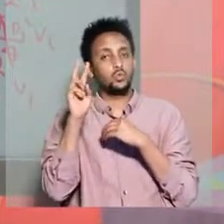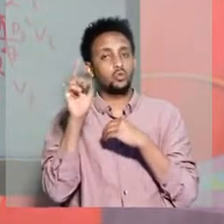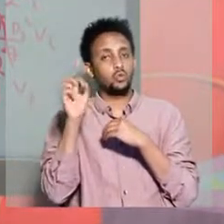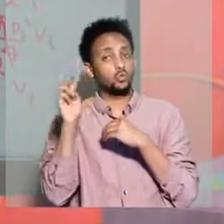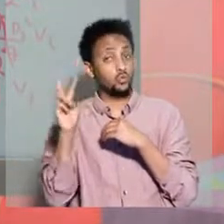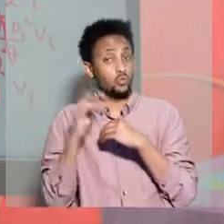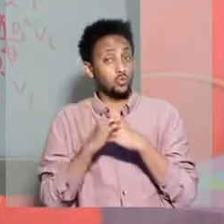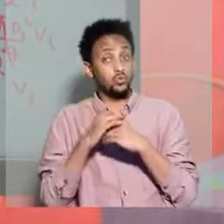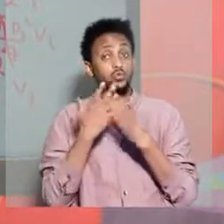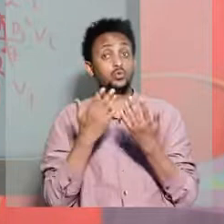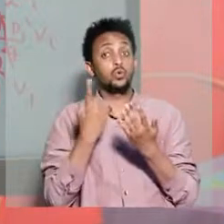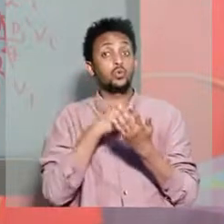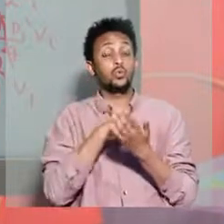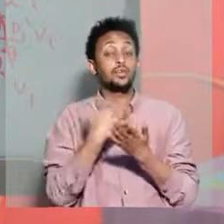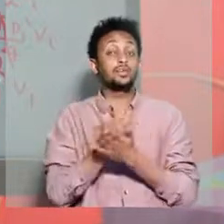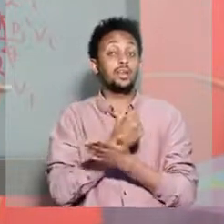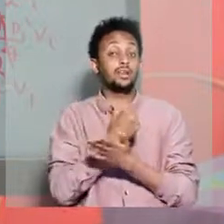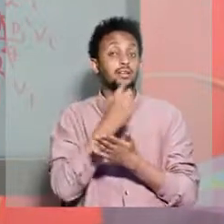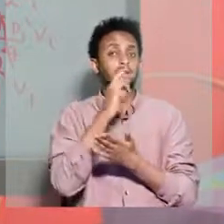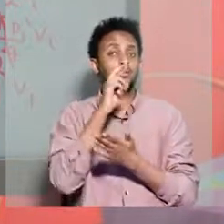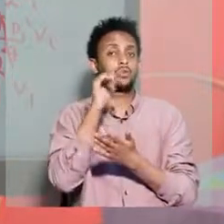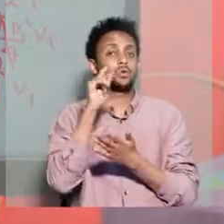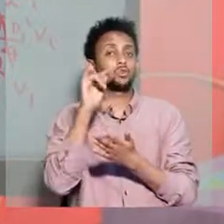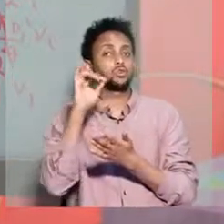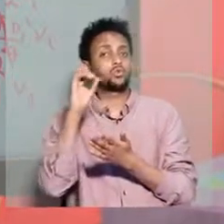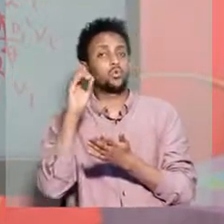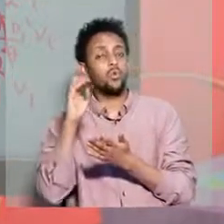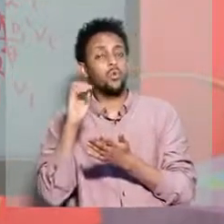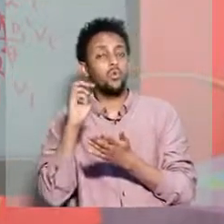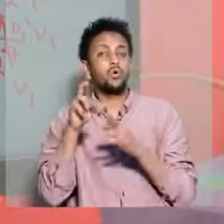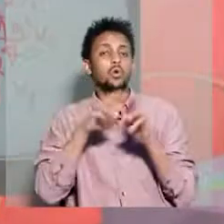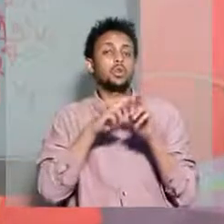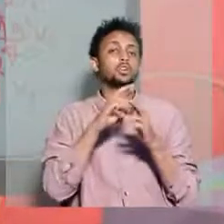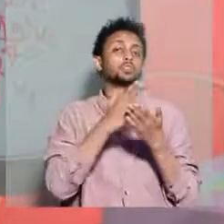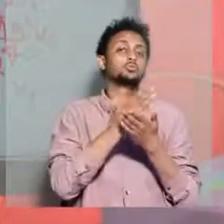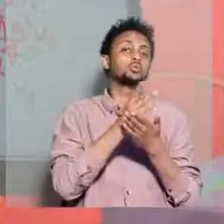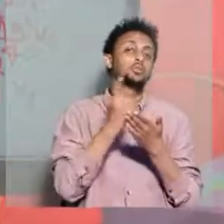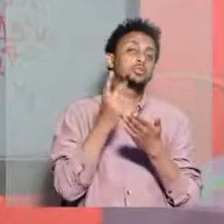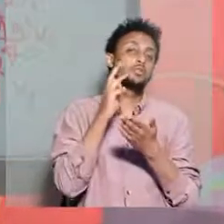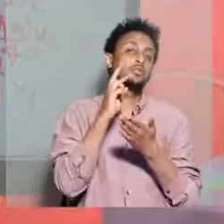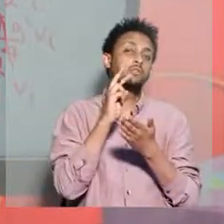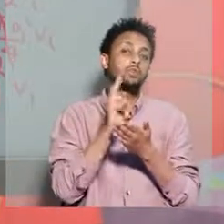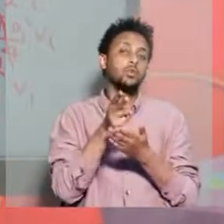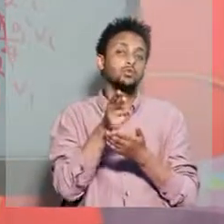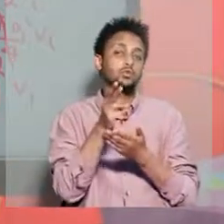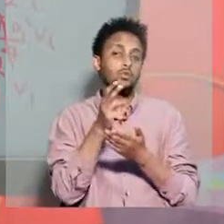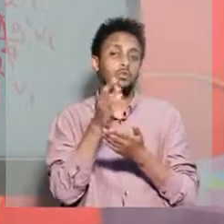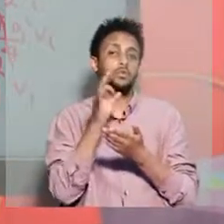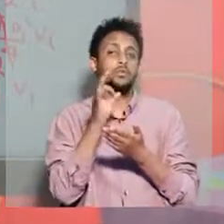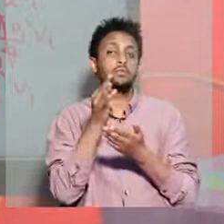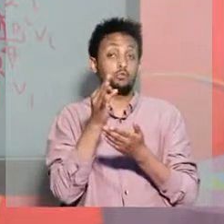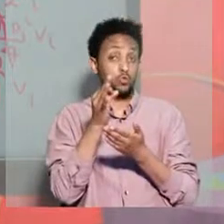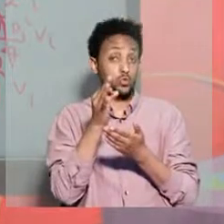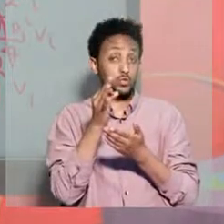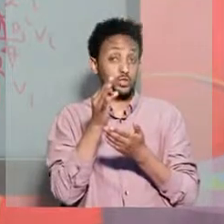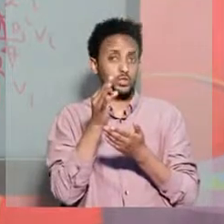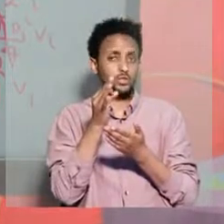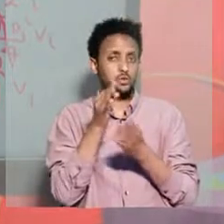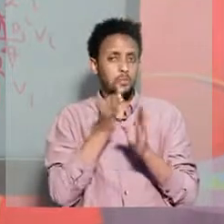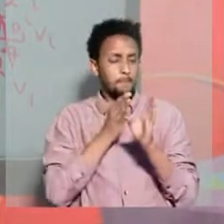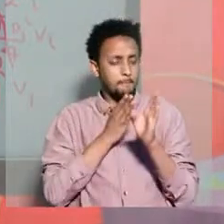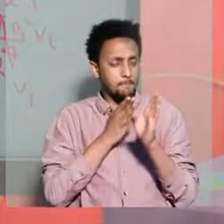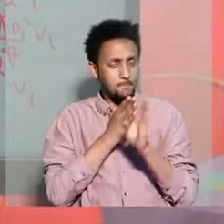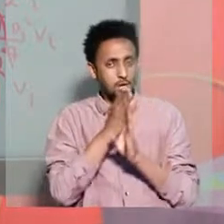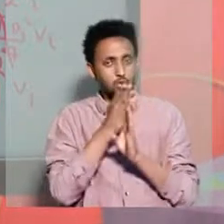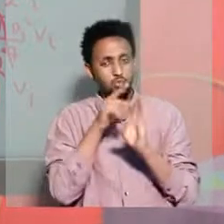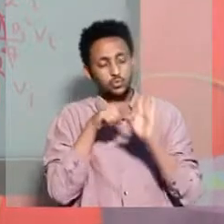2.2, so that taking the ratio squared, we can have a relation between the velocity of the fluid as it passes through the